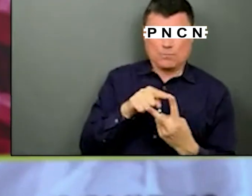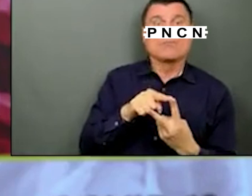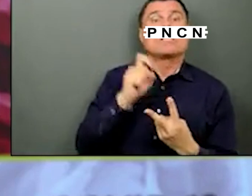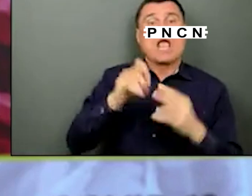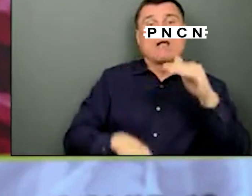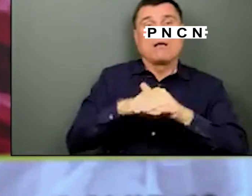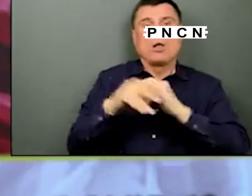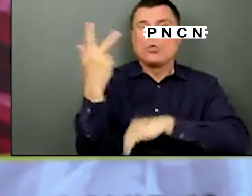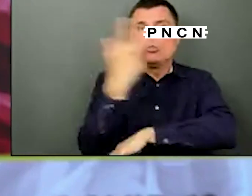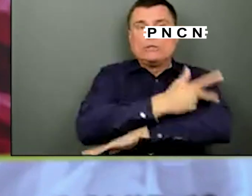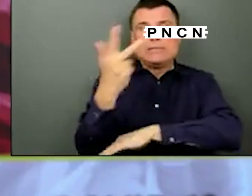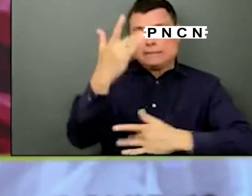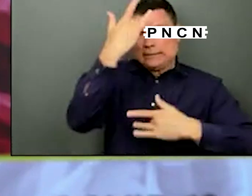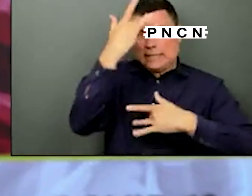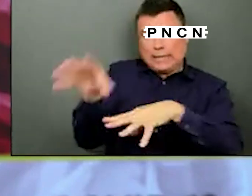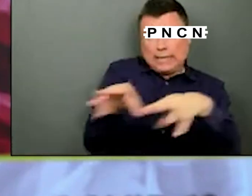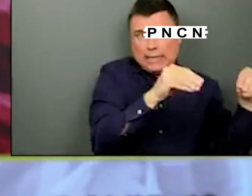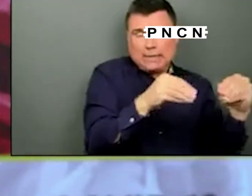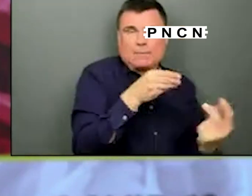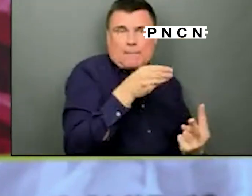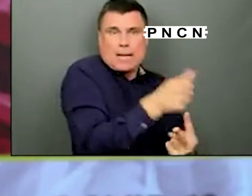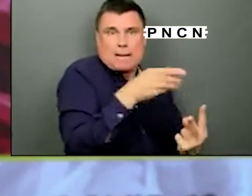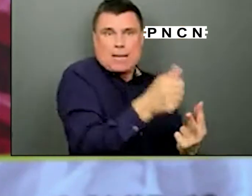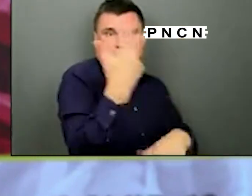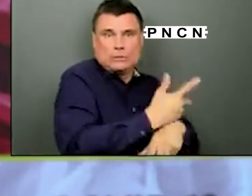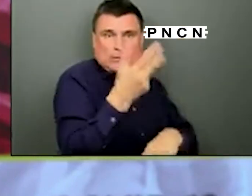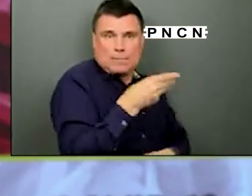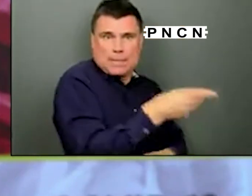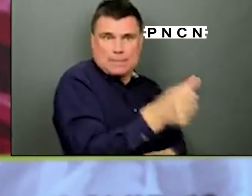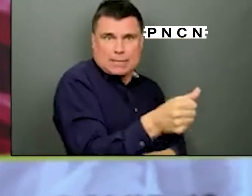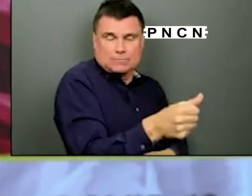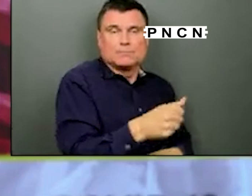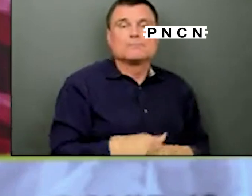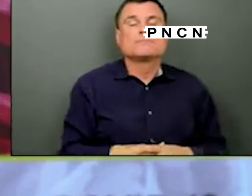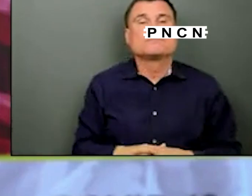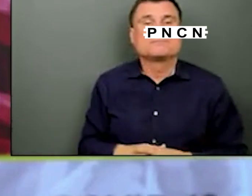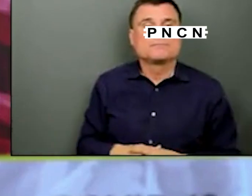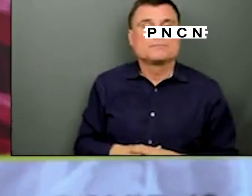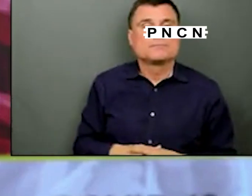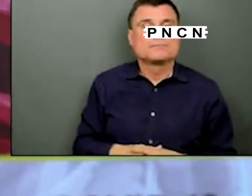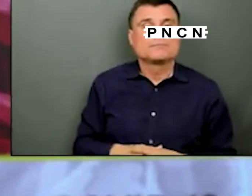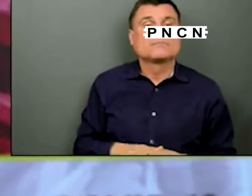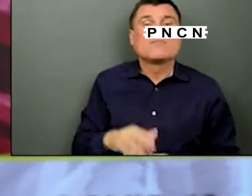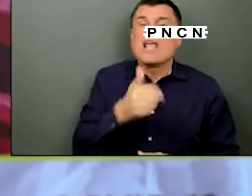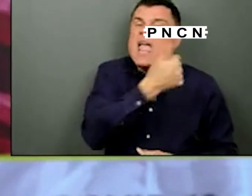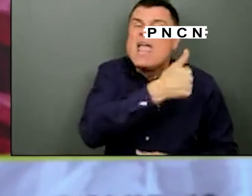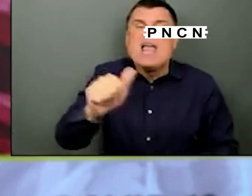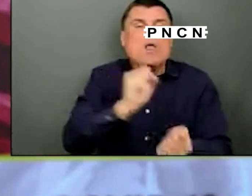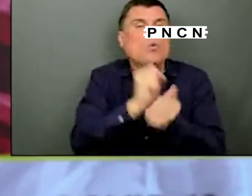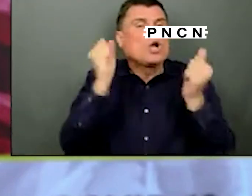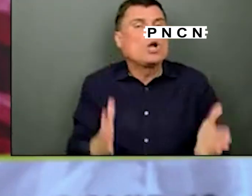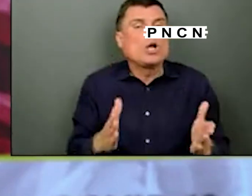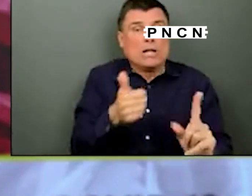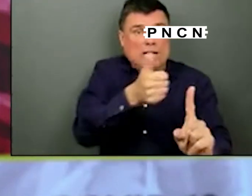leave related to COVID-19 at full pay. This includes circumstances for any worker who